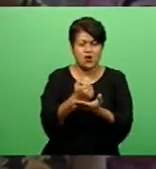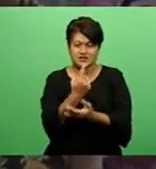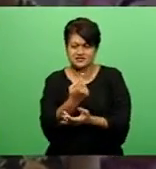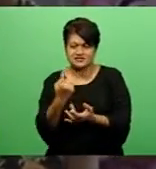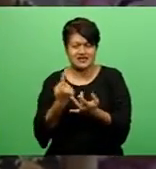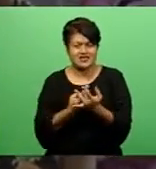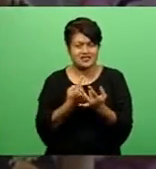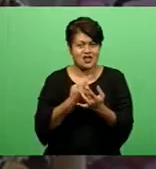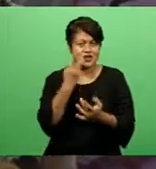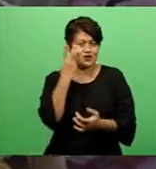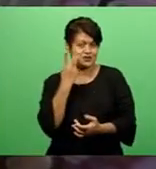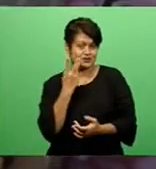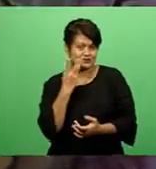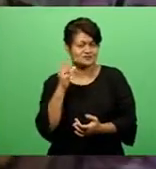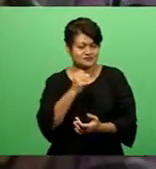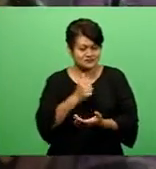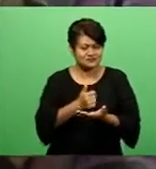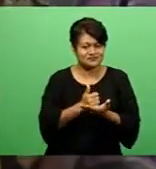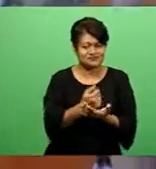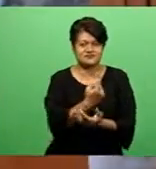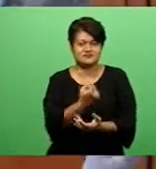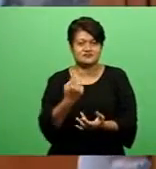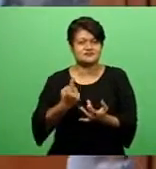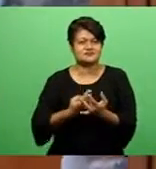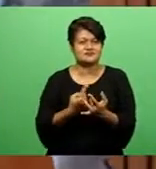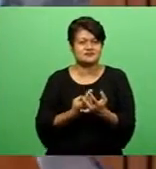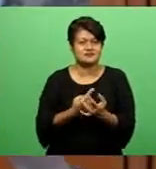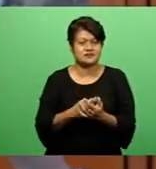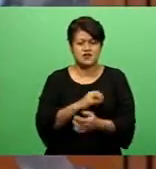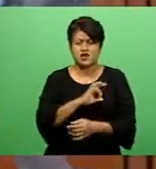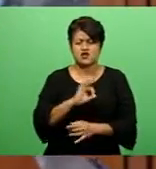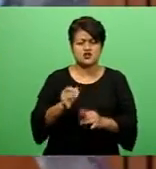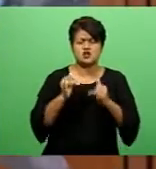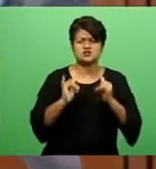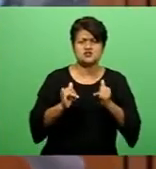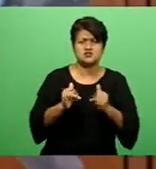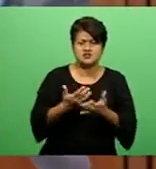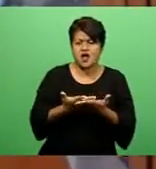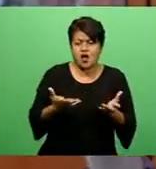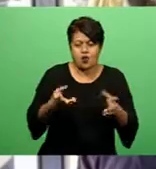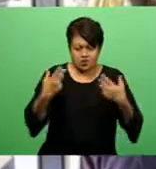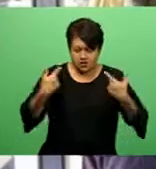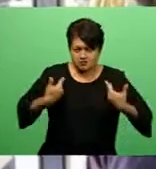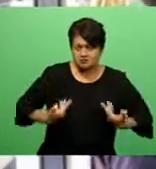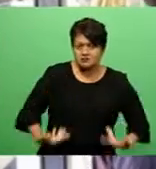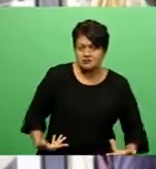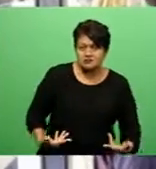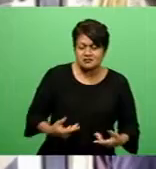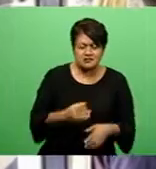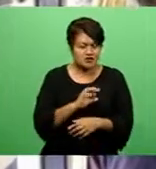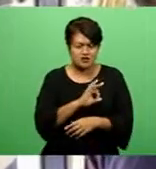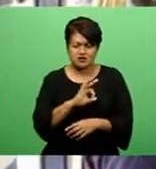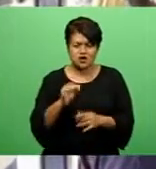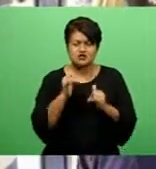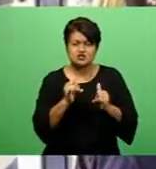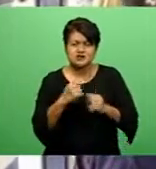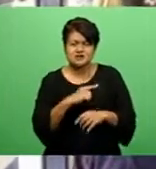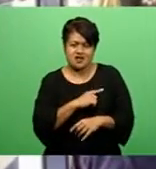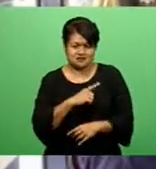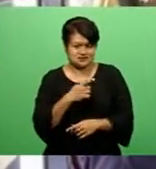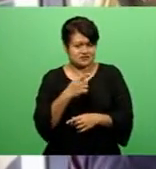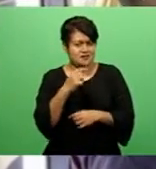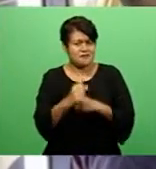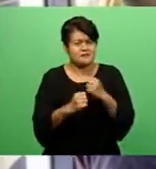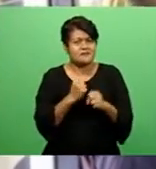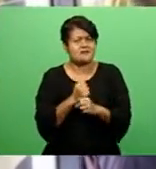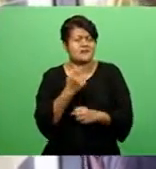all fields of work or organization. Don't judge us for our dress, don't judge us for us being a woman. See the content that